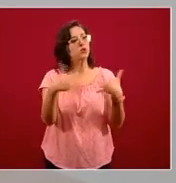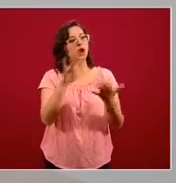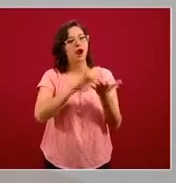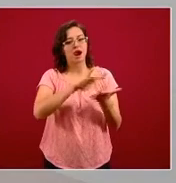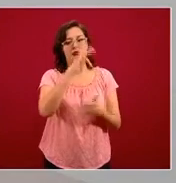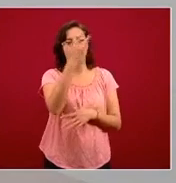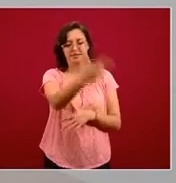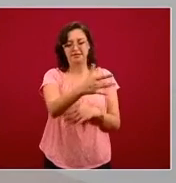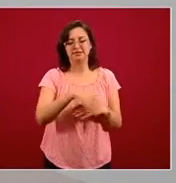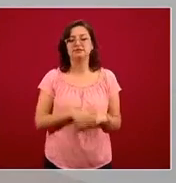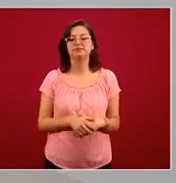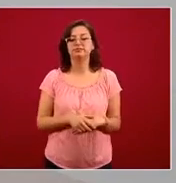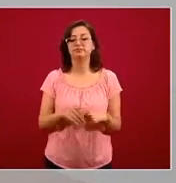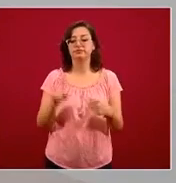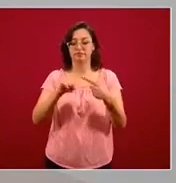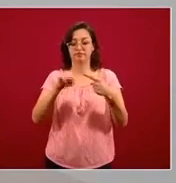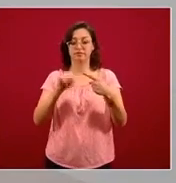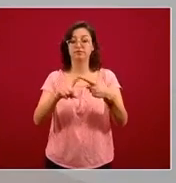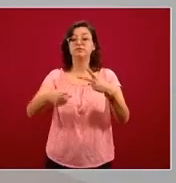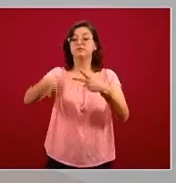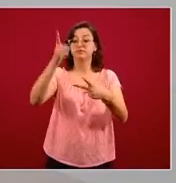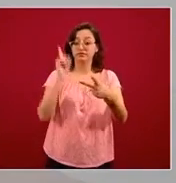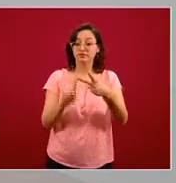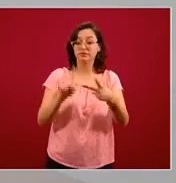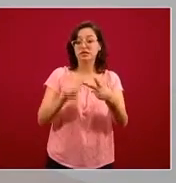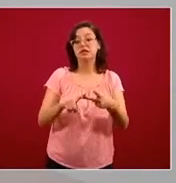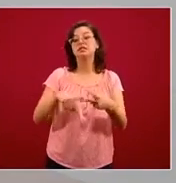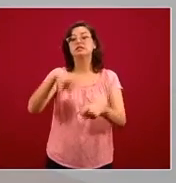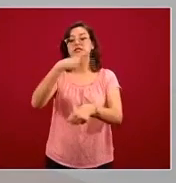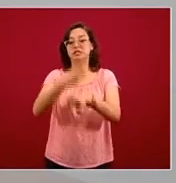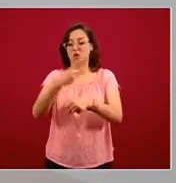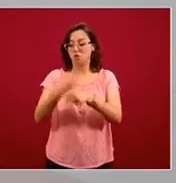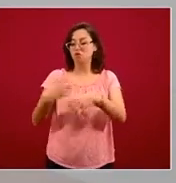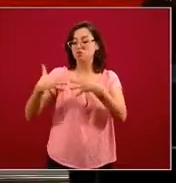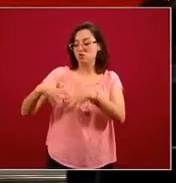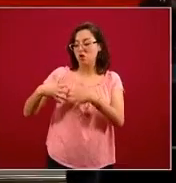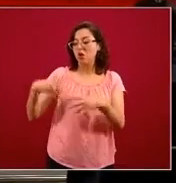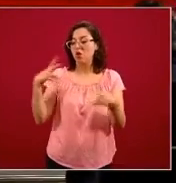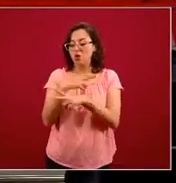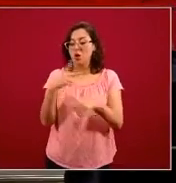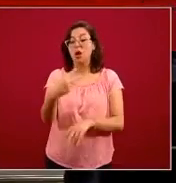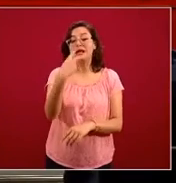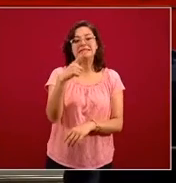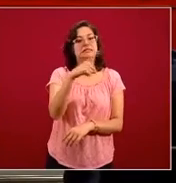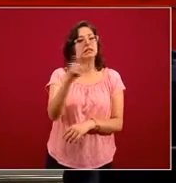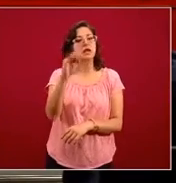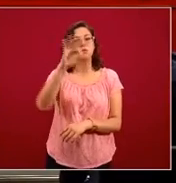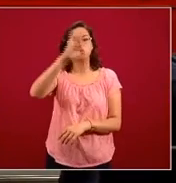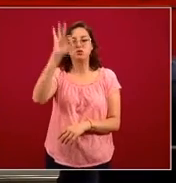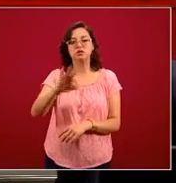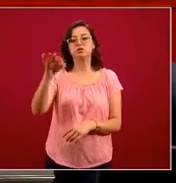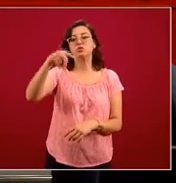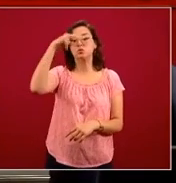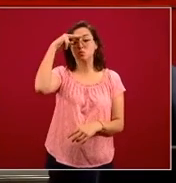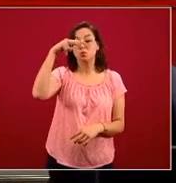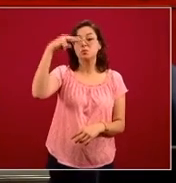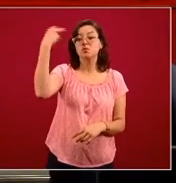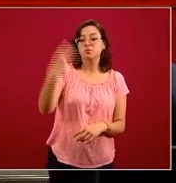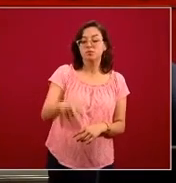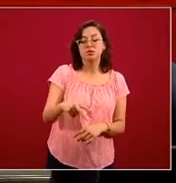profit capacity. Now, the second development is 100% Mexican. We